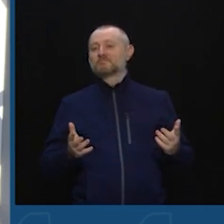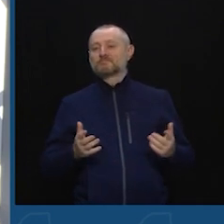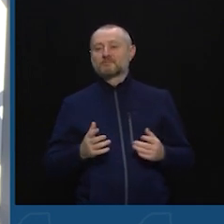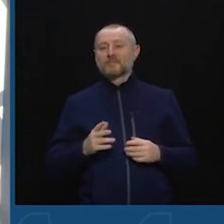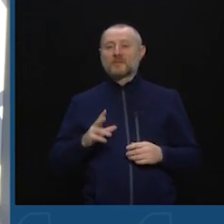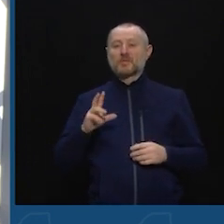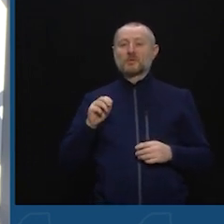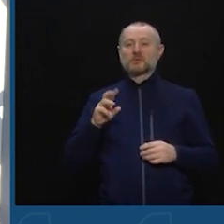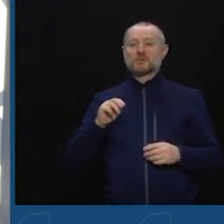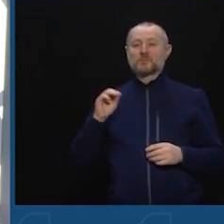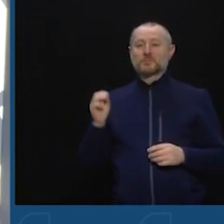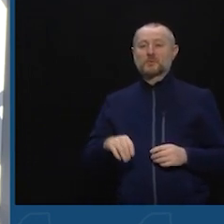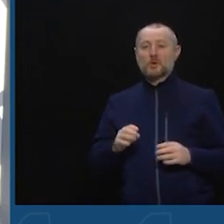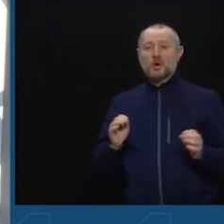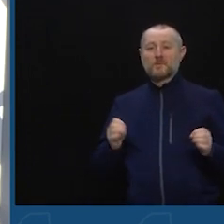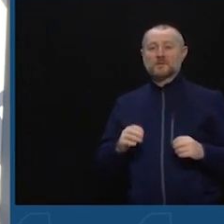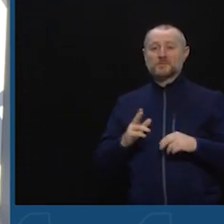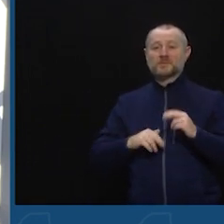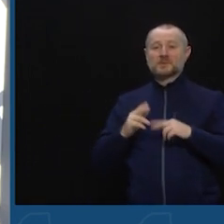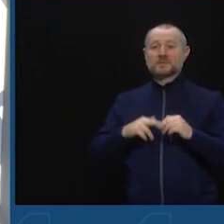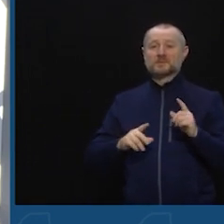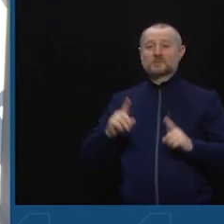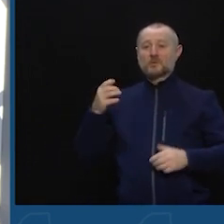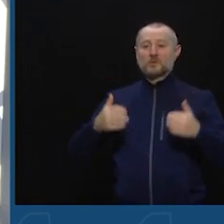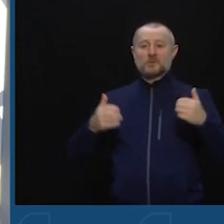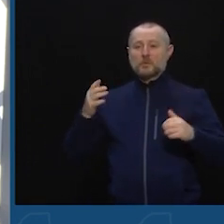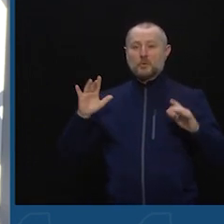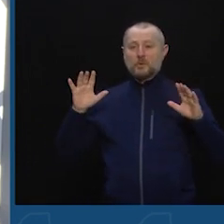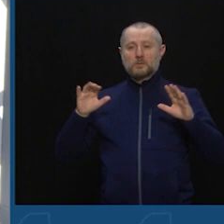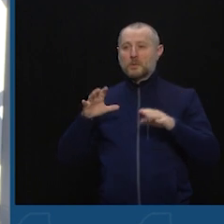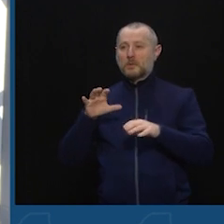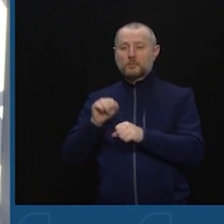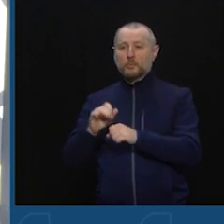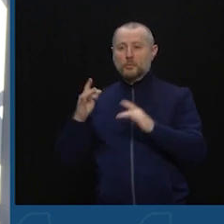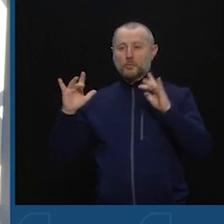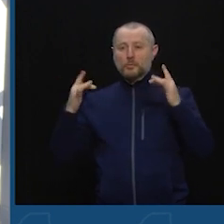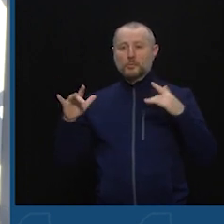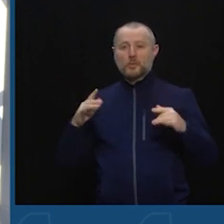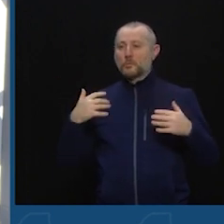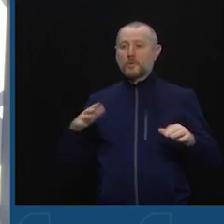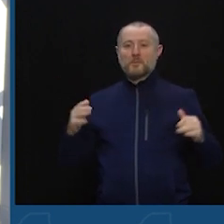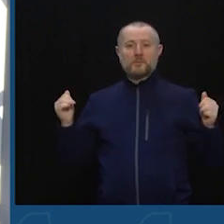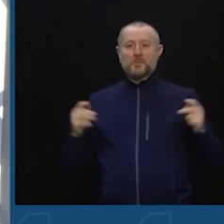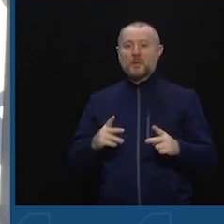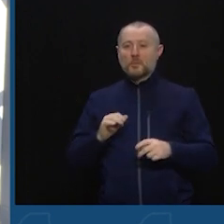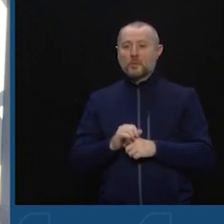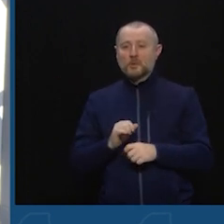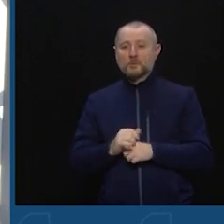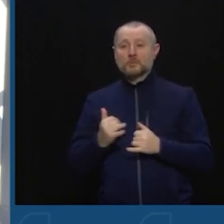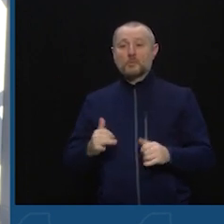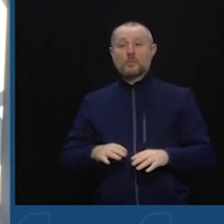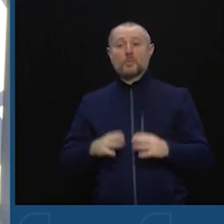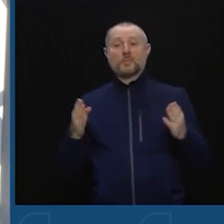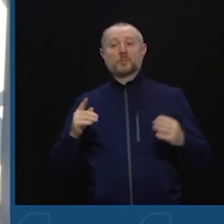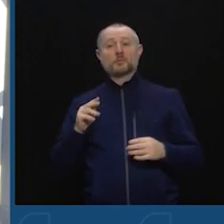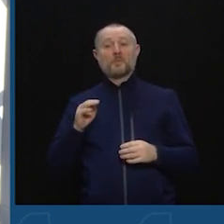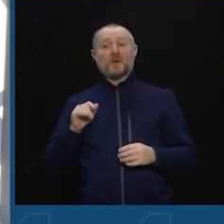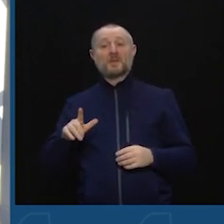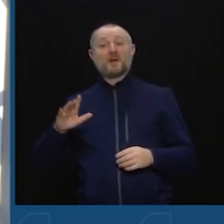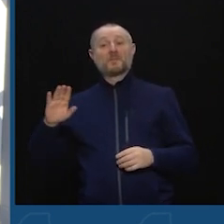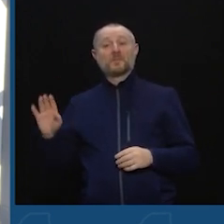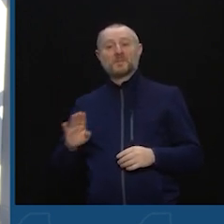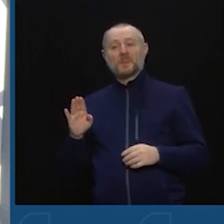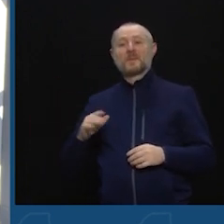office buildings are occupied. Many people don't want to go back to work. But today, when we open Terminal B, we are